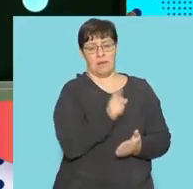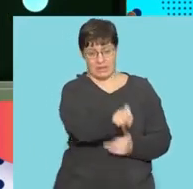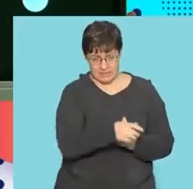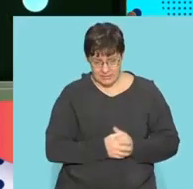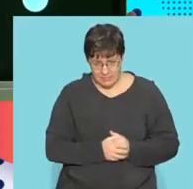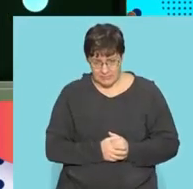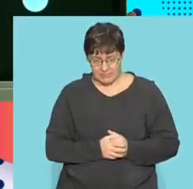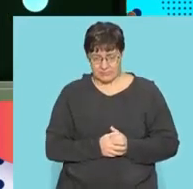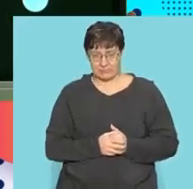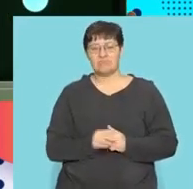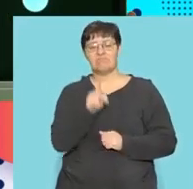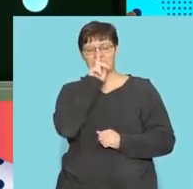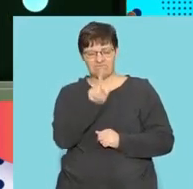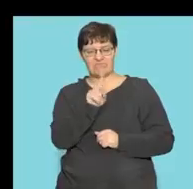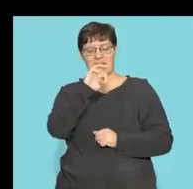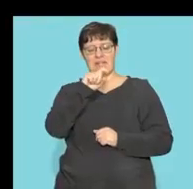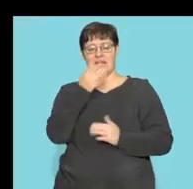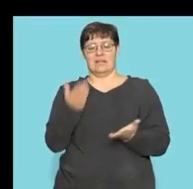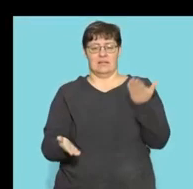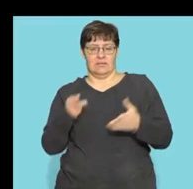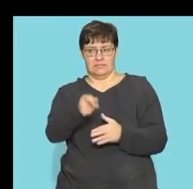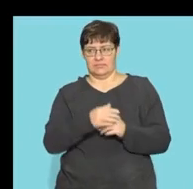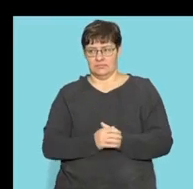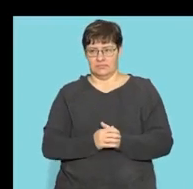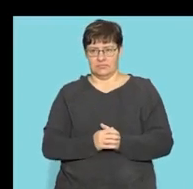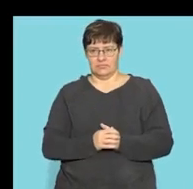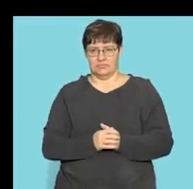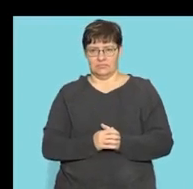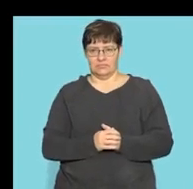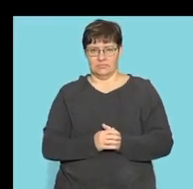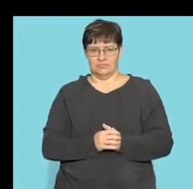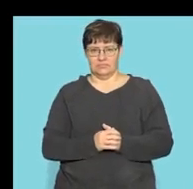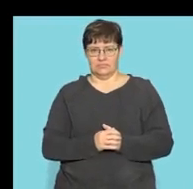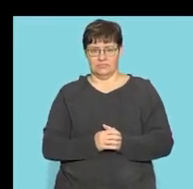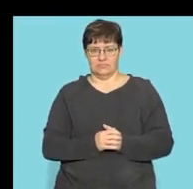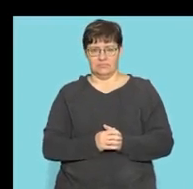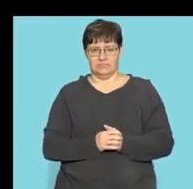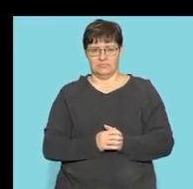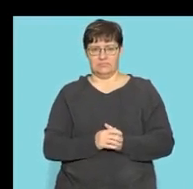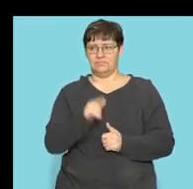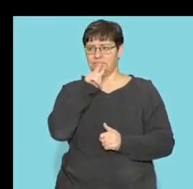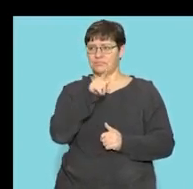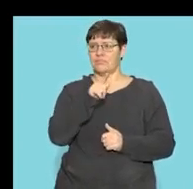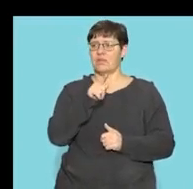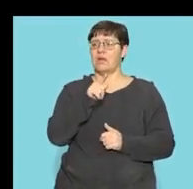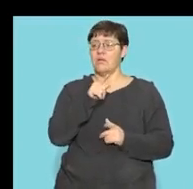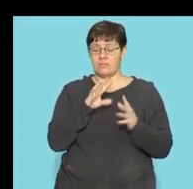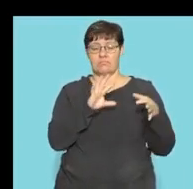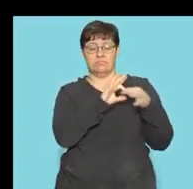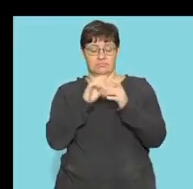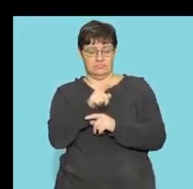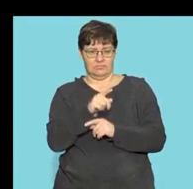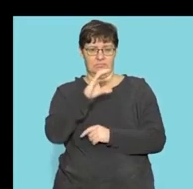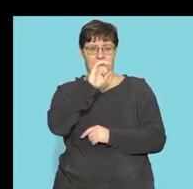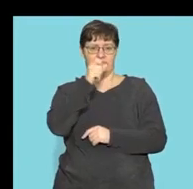situation. Let's go and see that writing down of the net equation. So we're going back to our electrolysis of